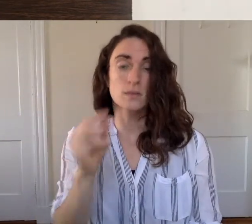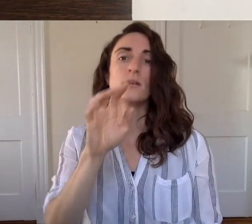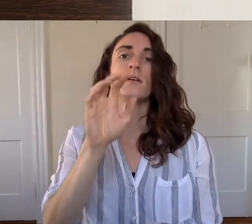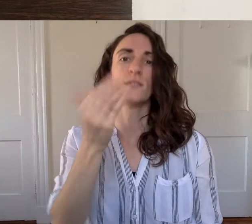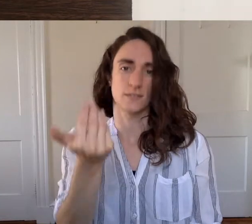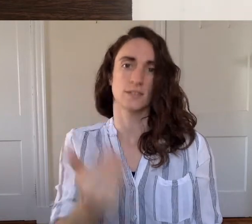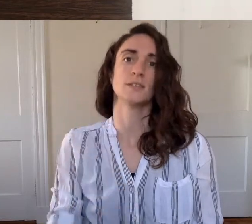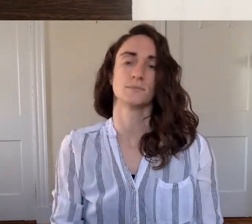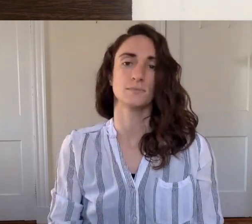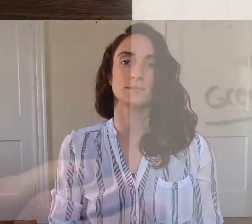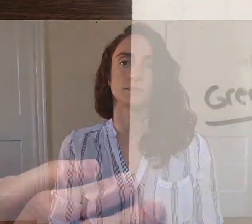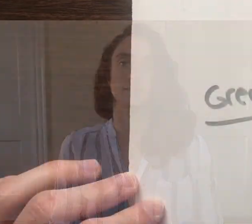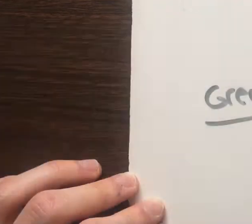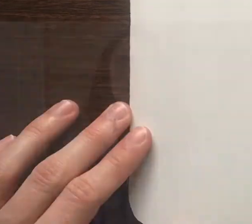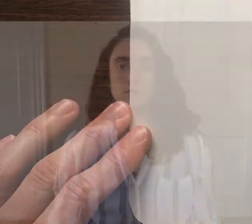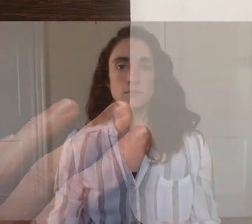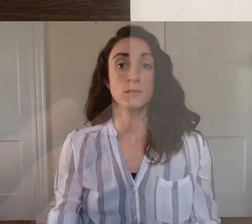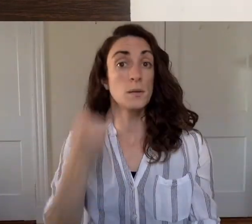is 15.